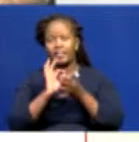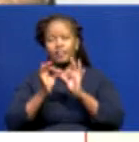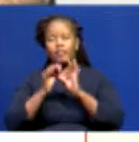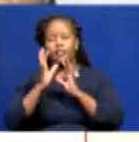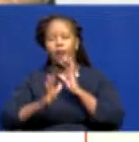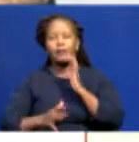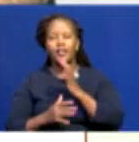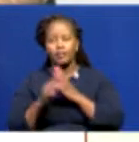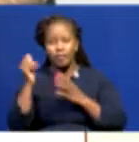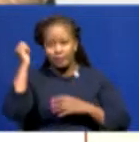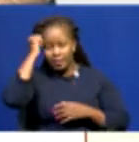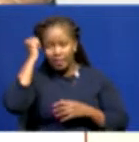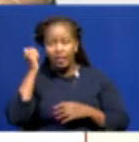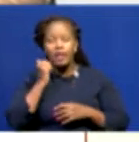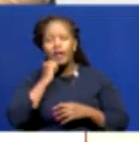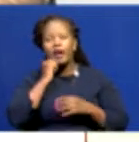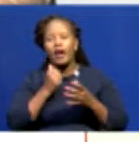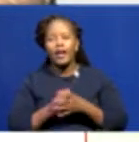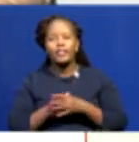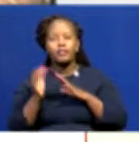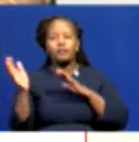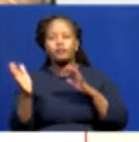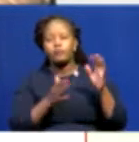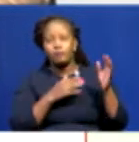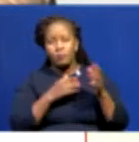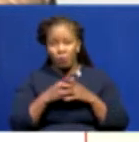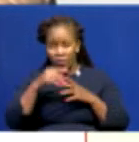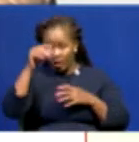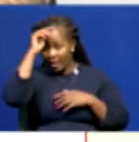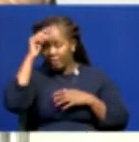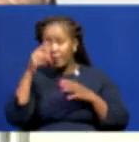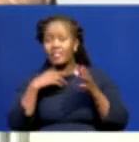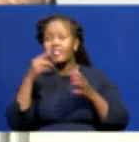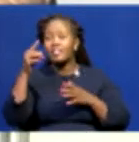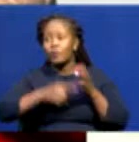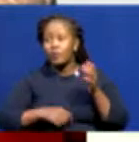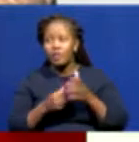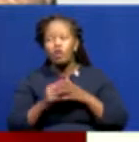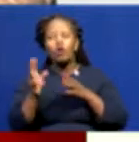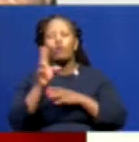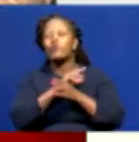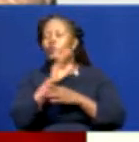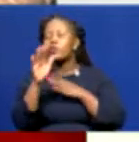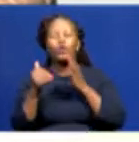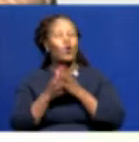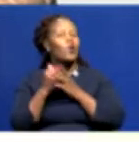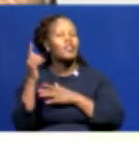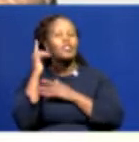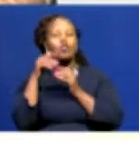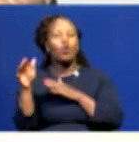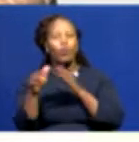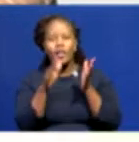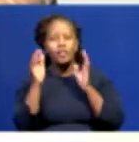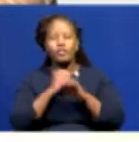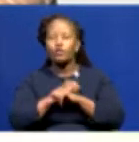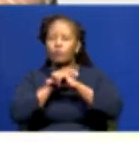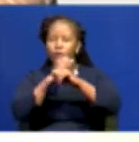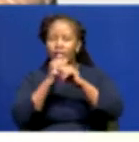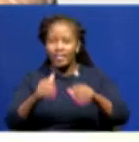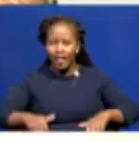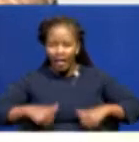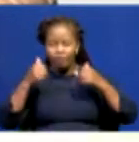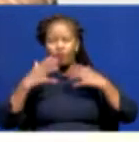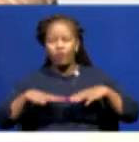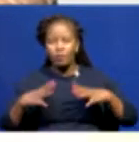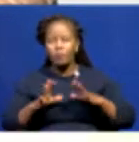On the sign language interpretation. Now, the government says it will use all legal means possible to protect the lives and property of